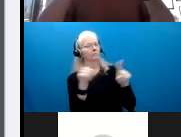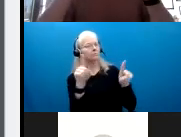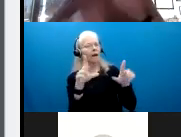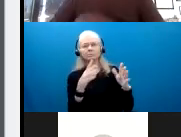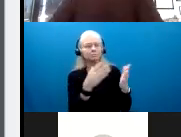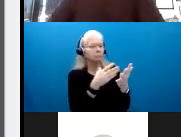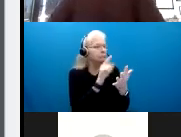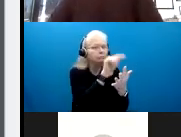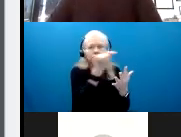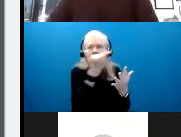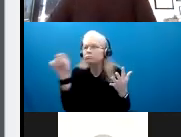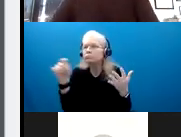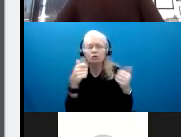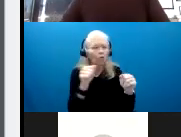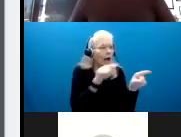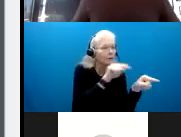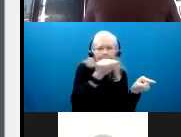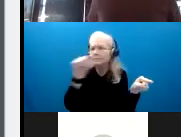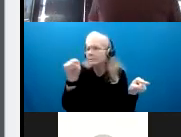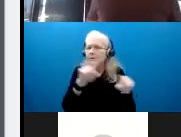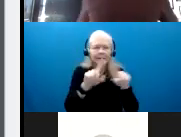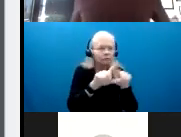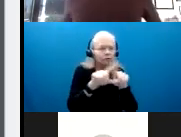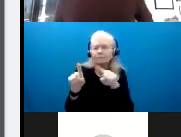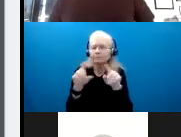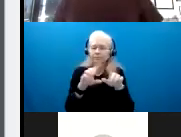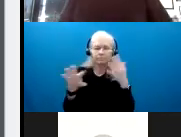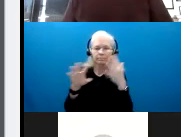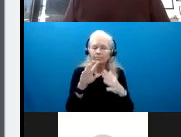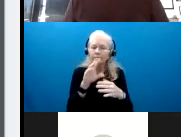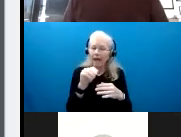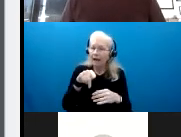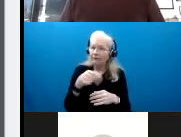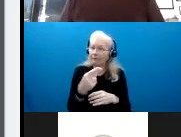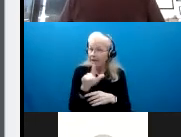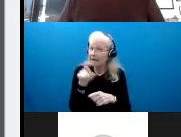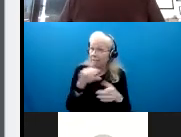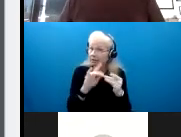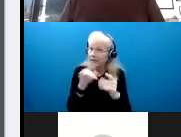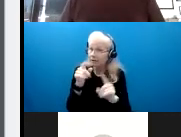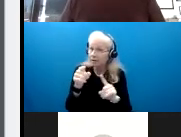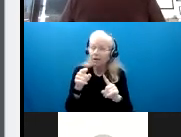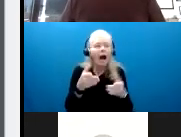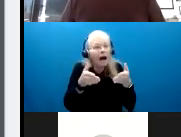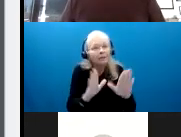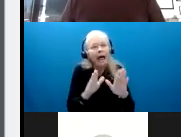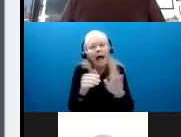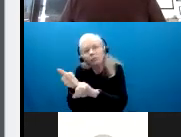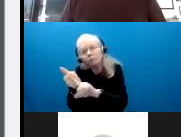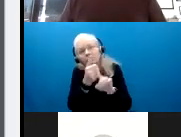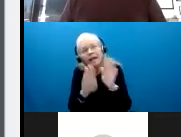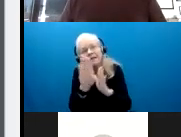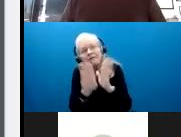And to build on what Phil's saying, let maybe the development community come with some ideas, and then we vet